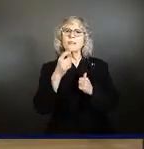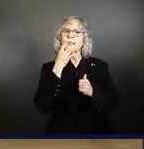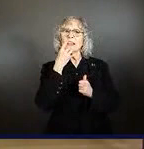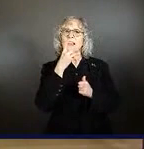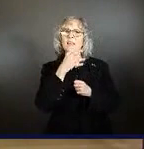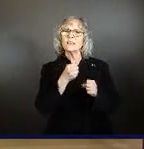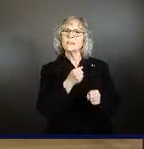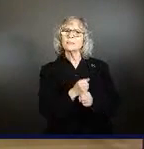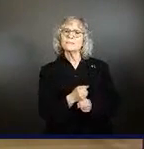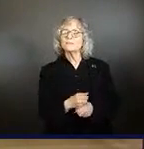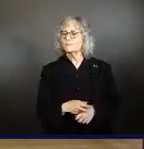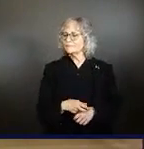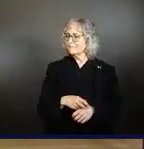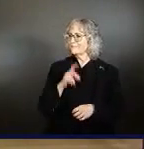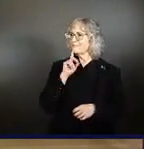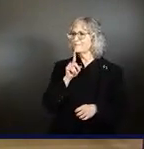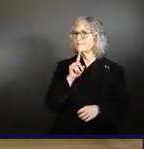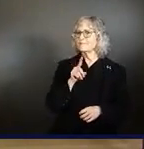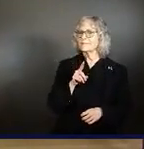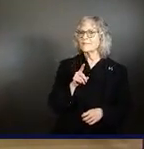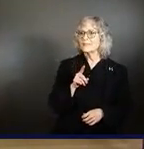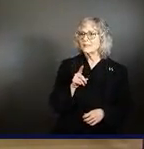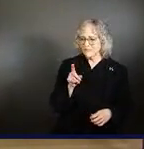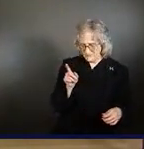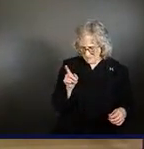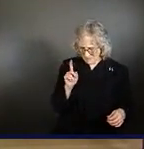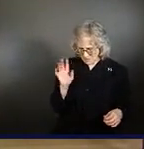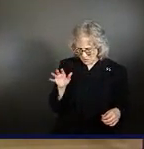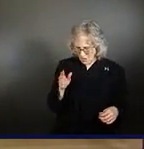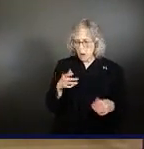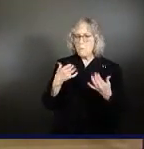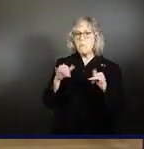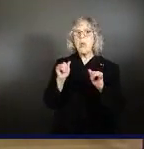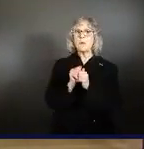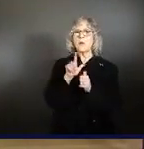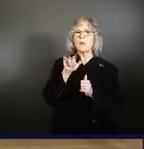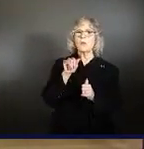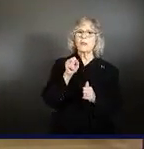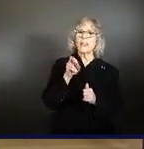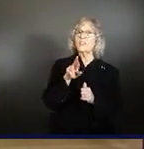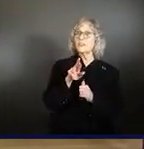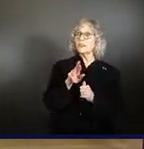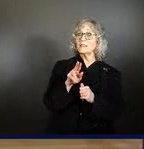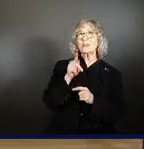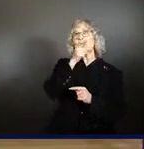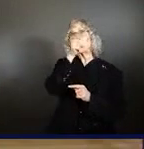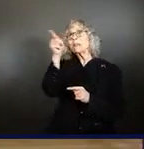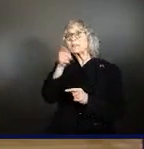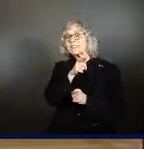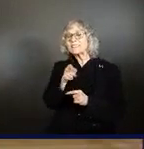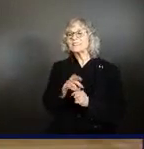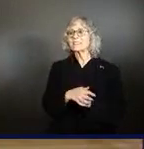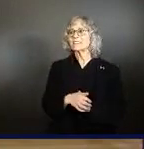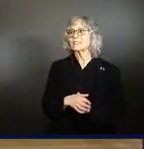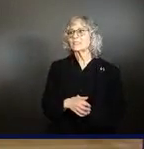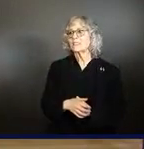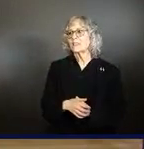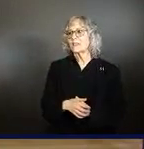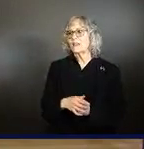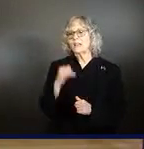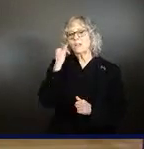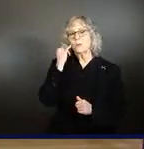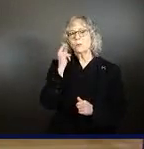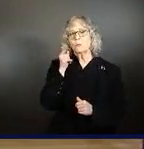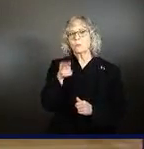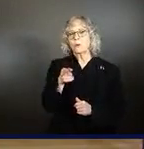mean, you all play with lasers, right? Like these laser pointers, right? So, if you point a laser